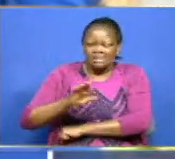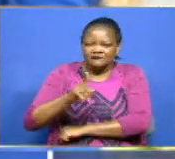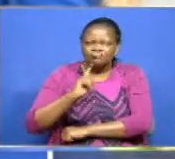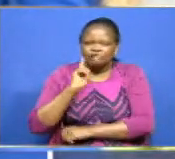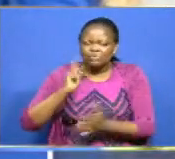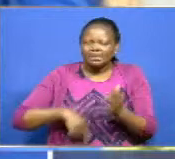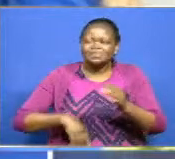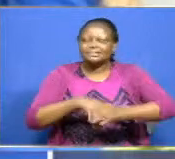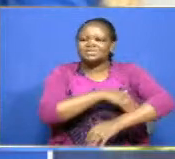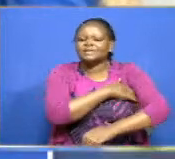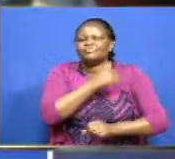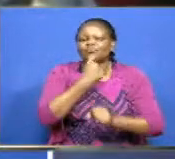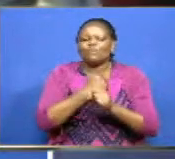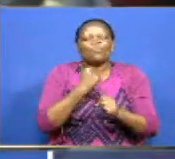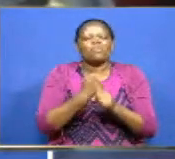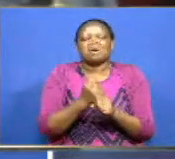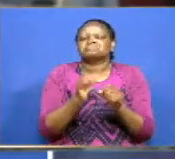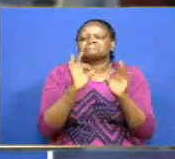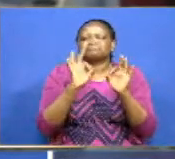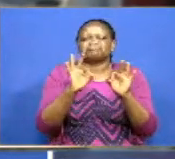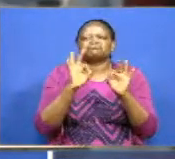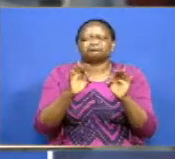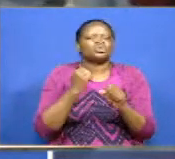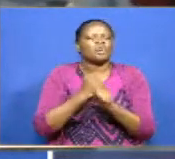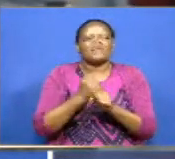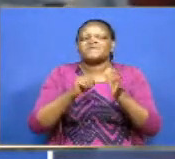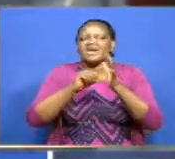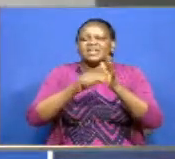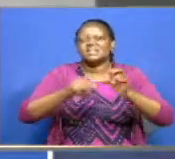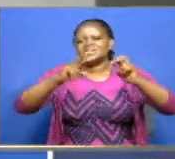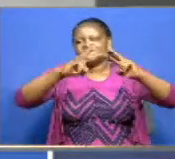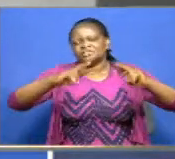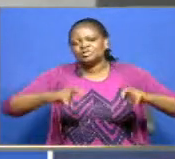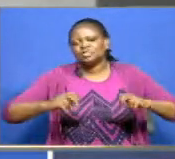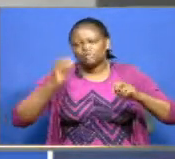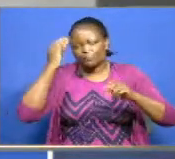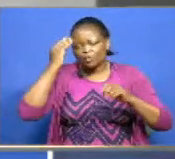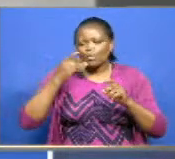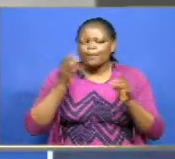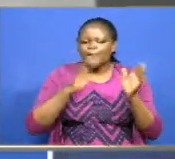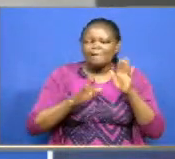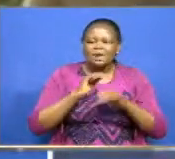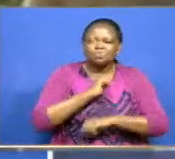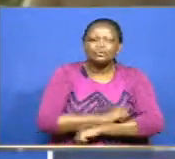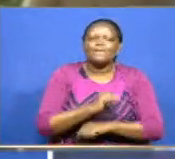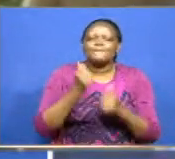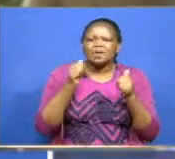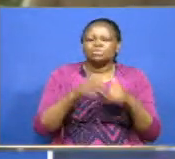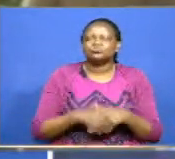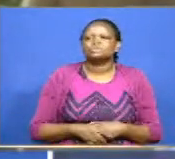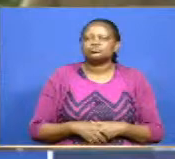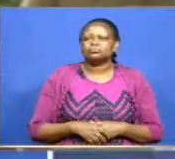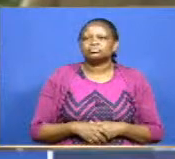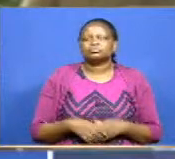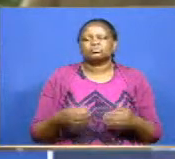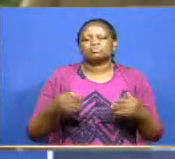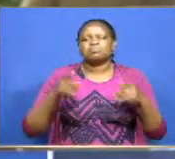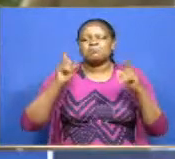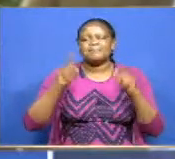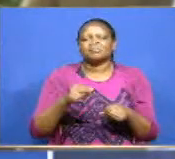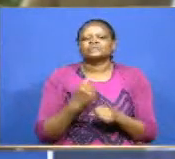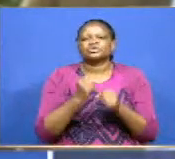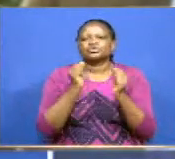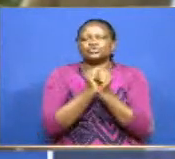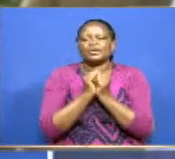machifu wanafanya kazi kama mchwa watafuta wanafunzi ambao hawajarejea shuleni. So I think we still have to work together.